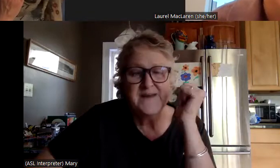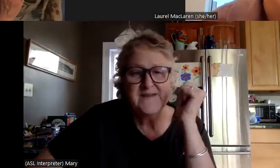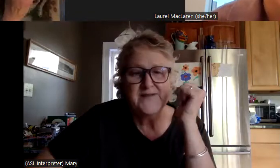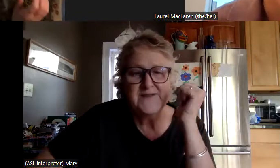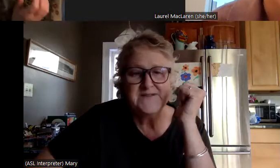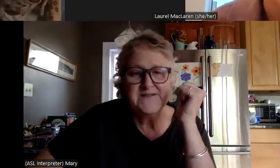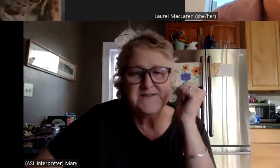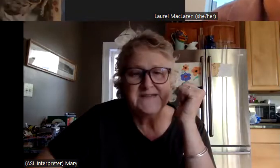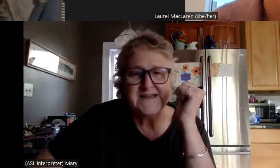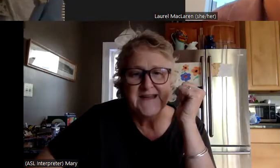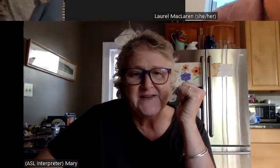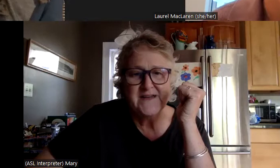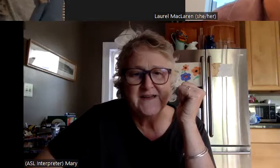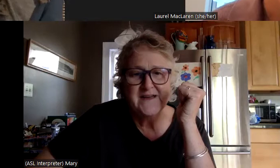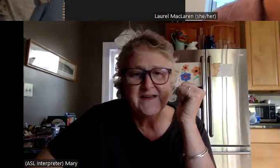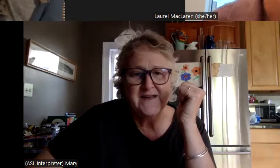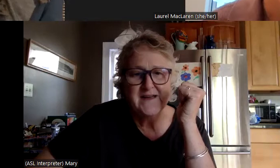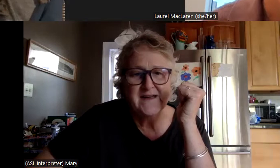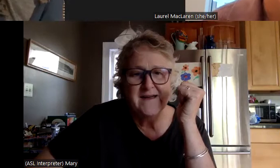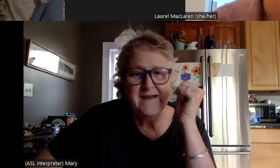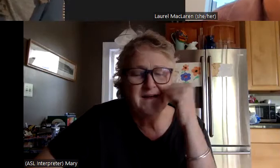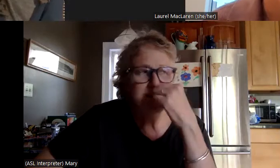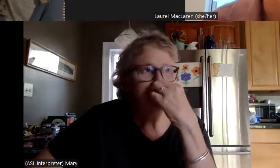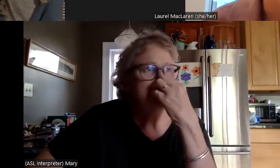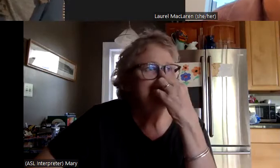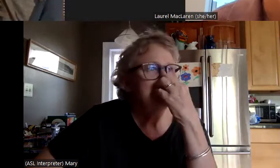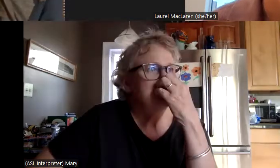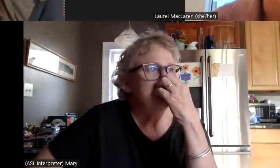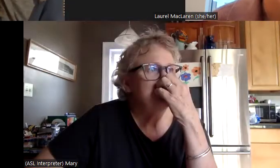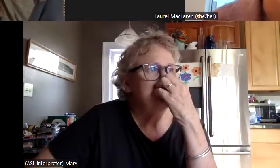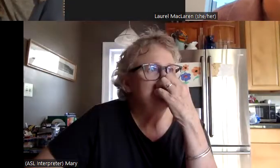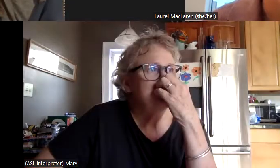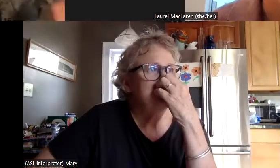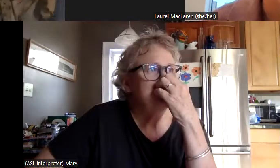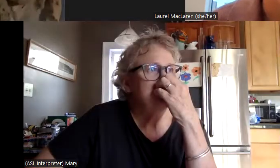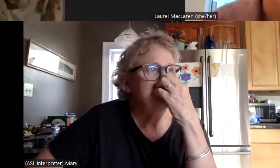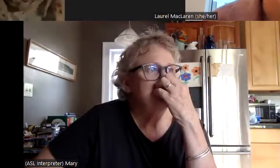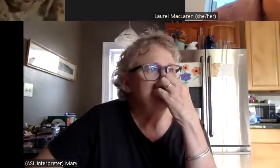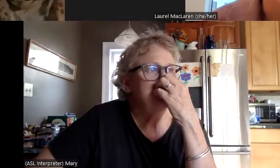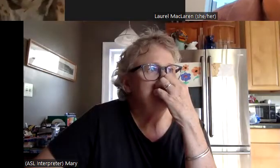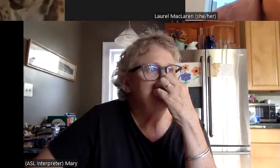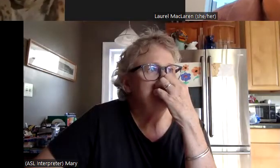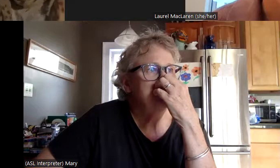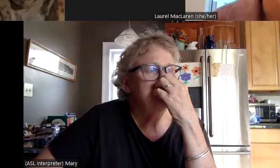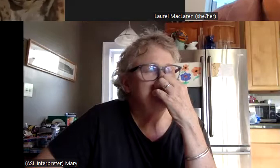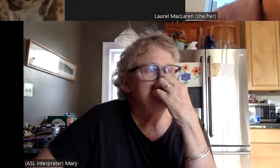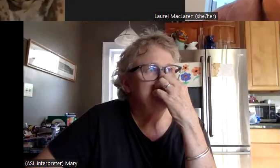that's where my nephew lives So in Dade County. worse. Oh my God. What is wrong with